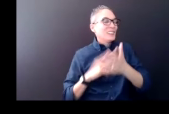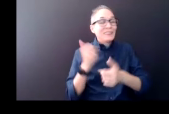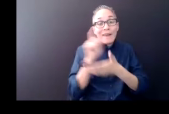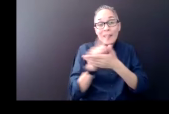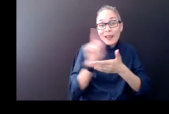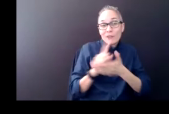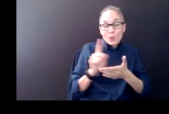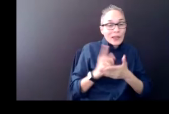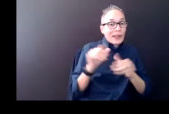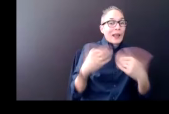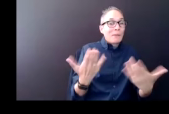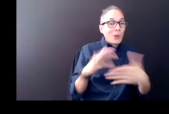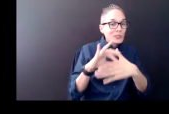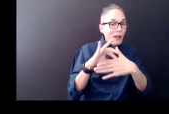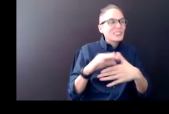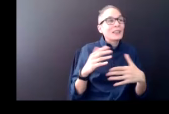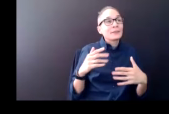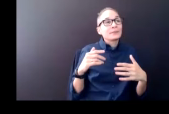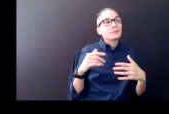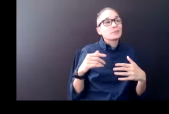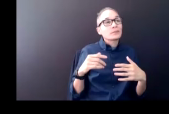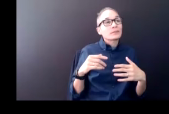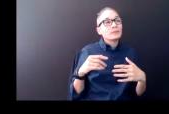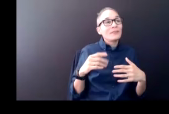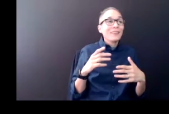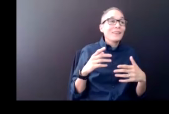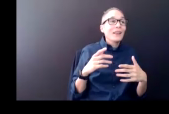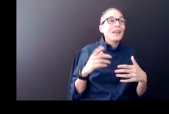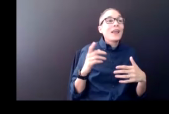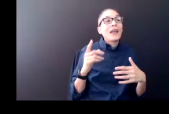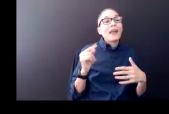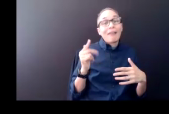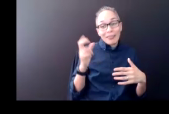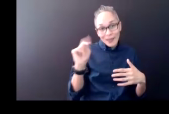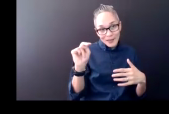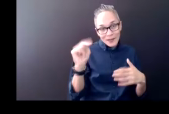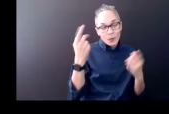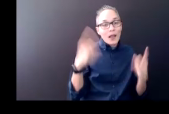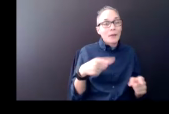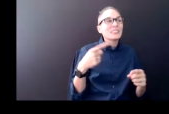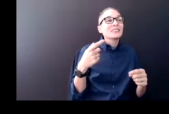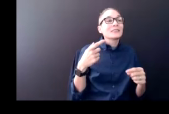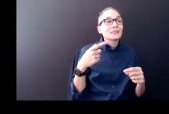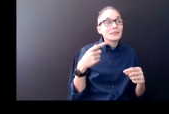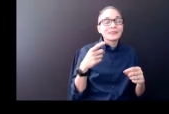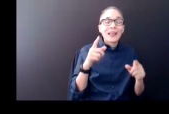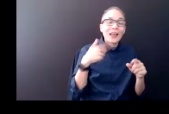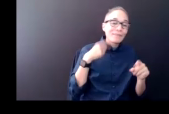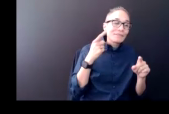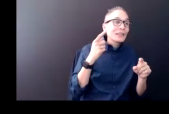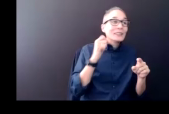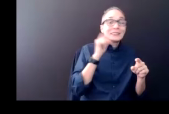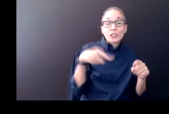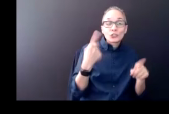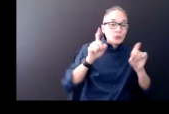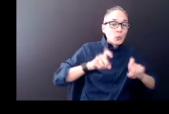I put the content on this, actually giving the how and the why. And so what happens is this moves beyond the static quizzes. And Rick, if